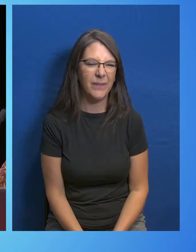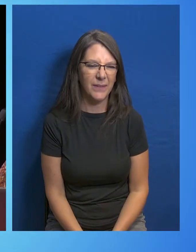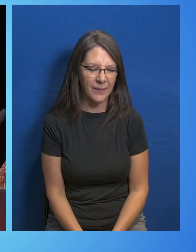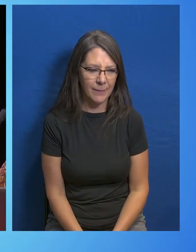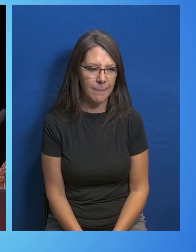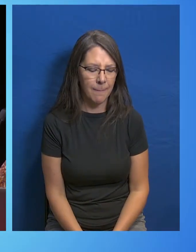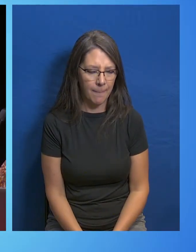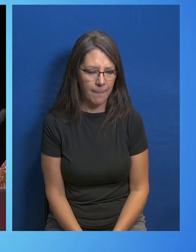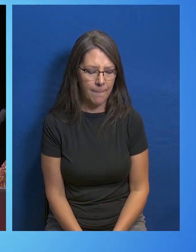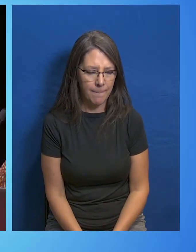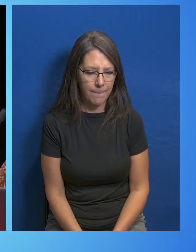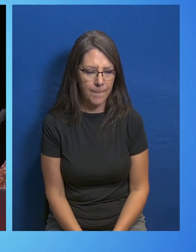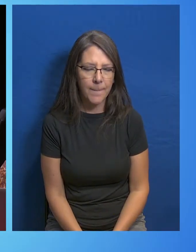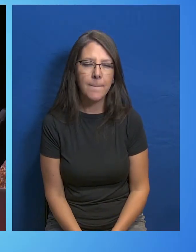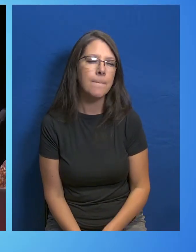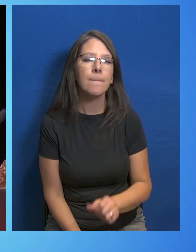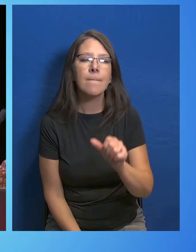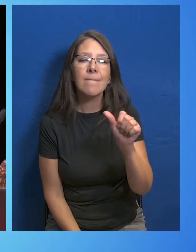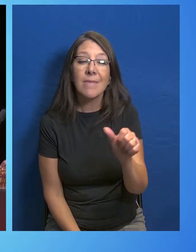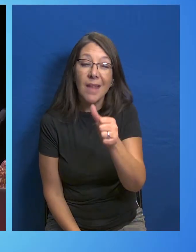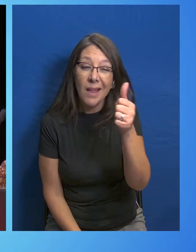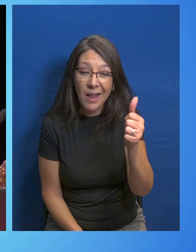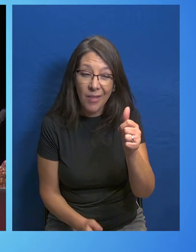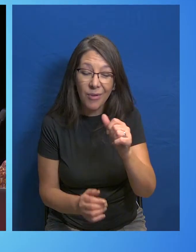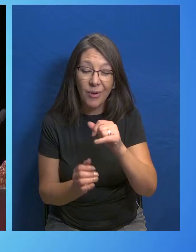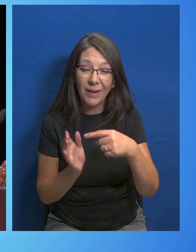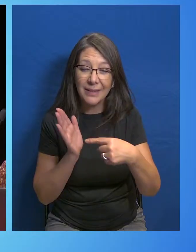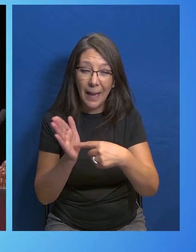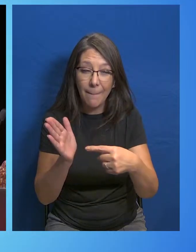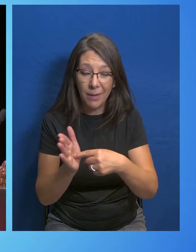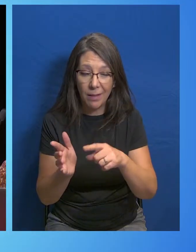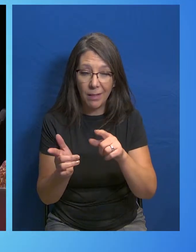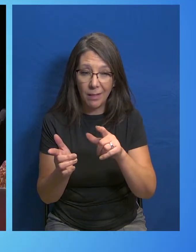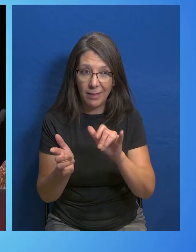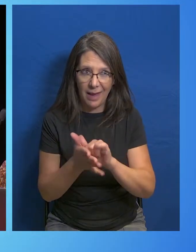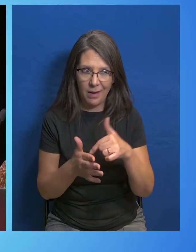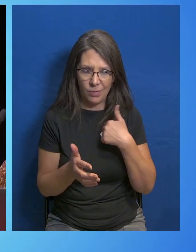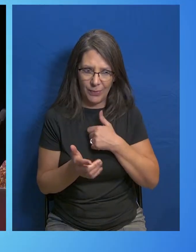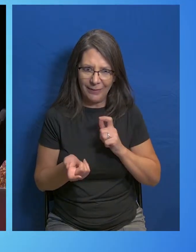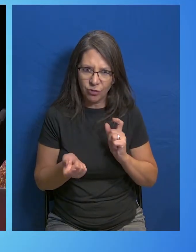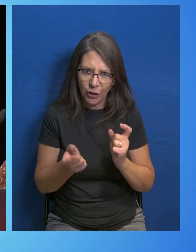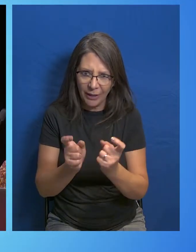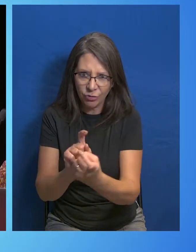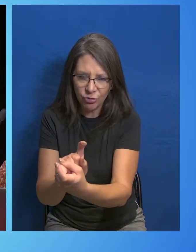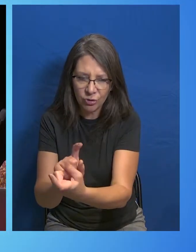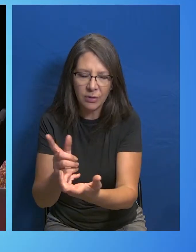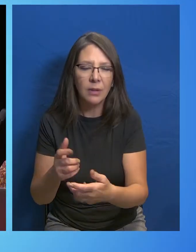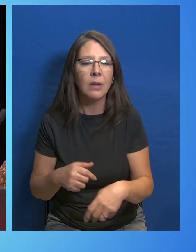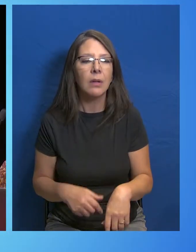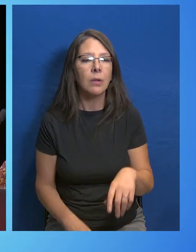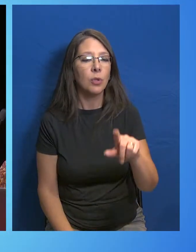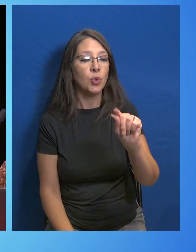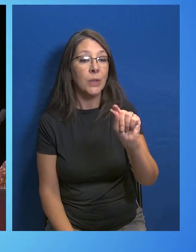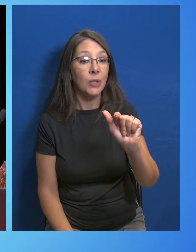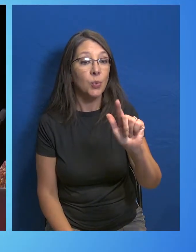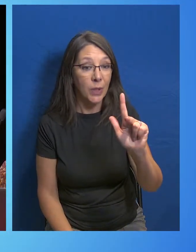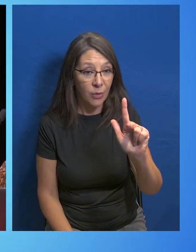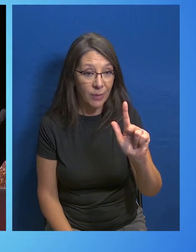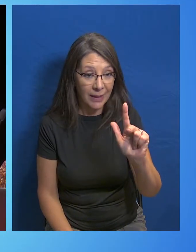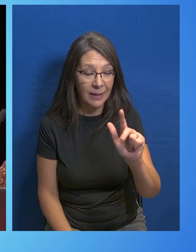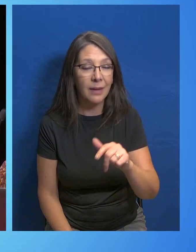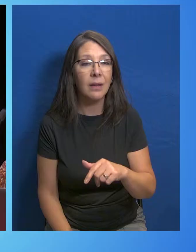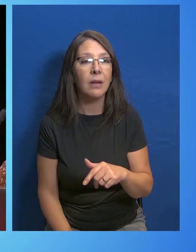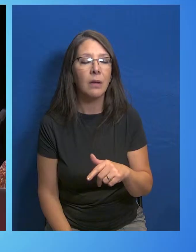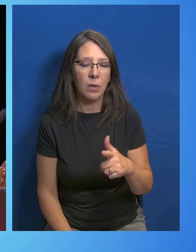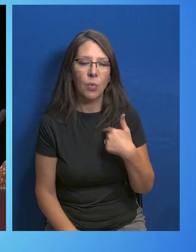A final example of how we've changed, and this is only one of many, but a third example of how we changed is in 2023.